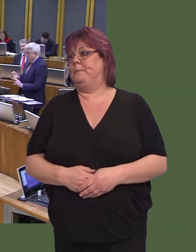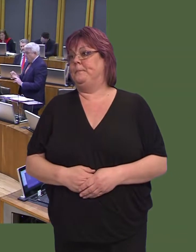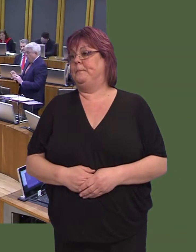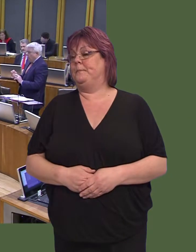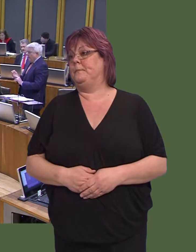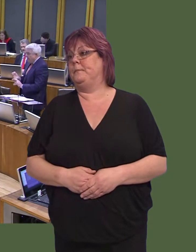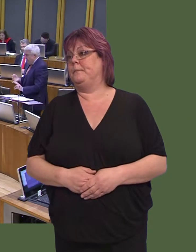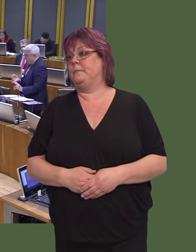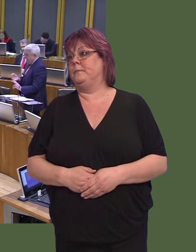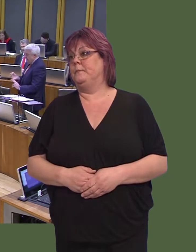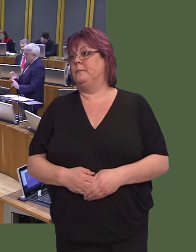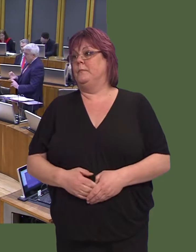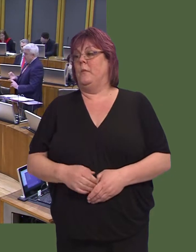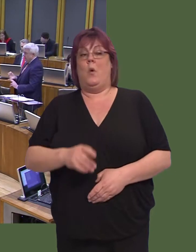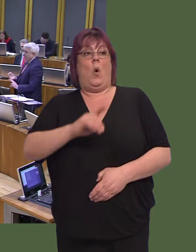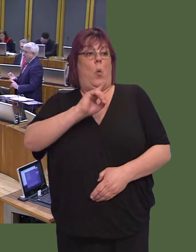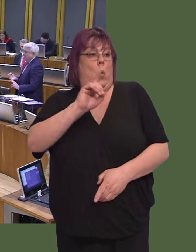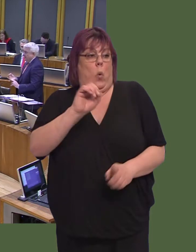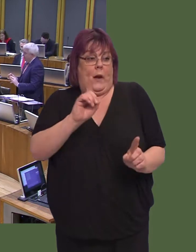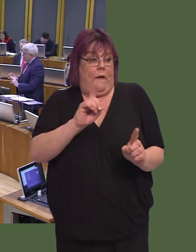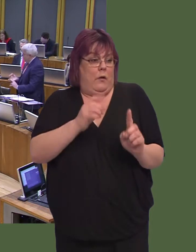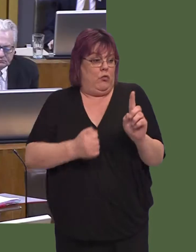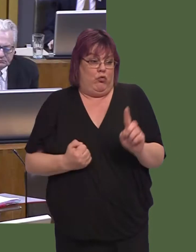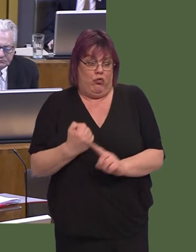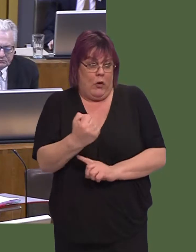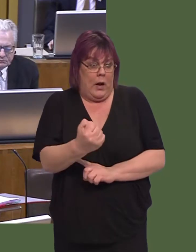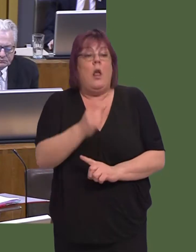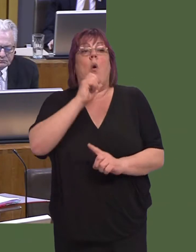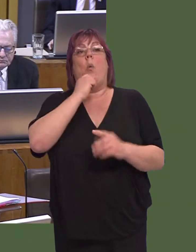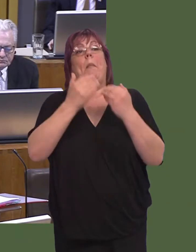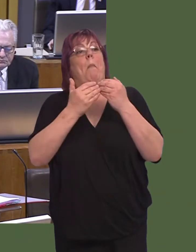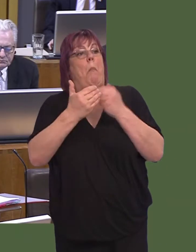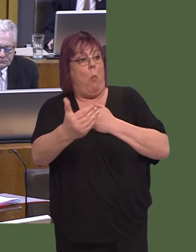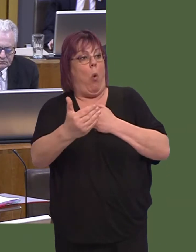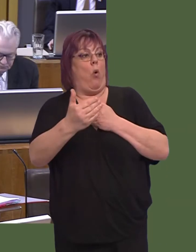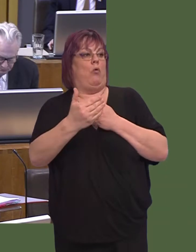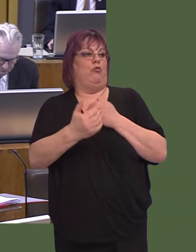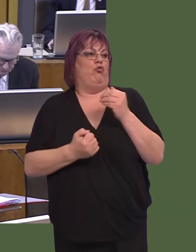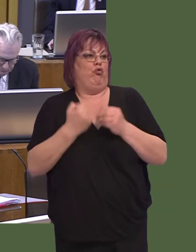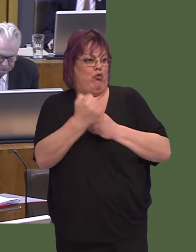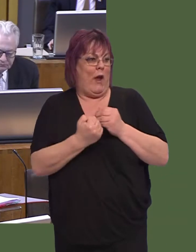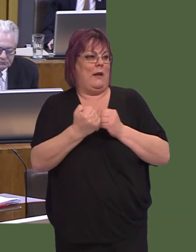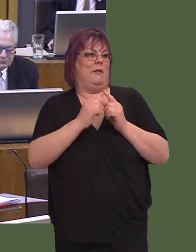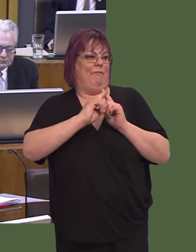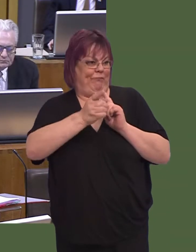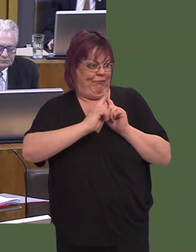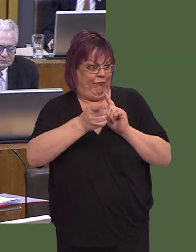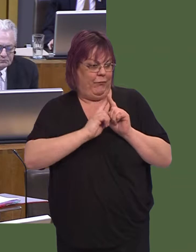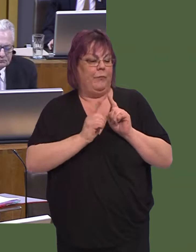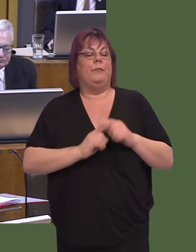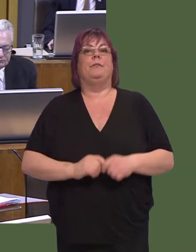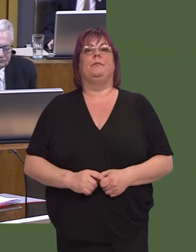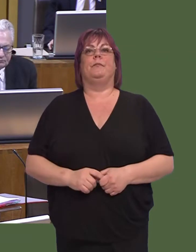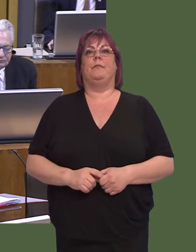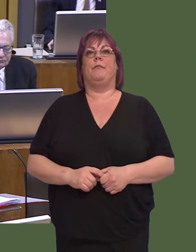Firstly, whatever is the method of traction, there will be a better service and a more frequent service. And secondly, to suggest,